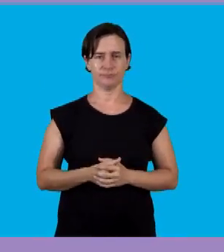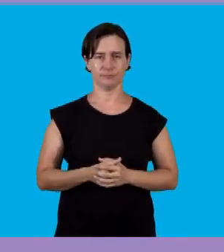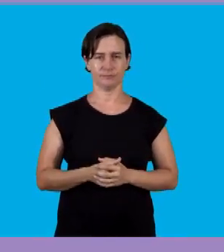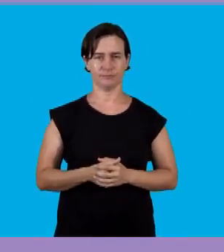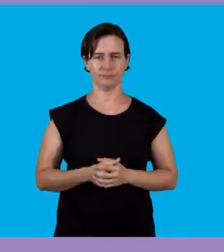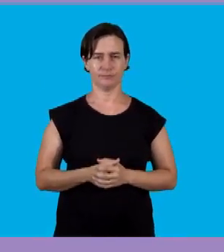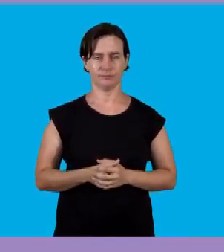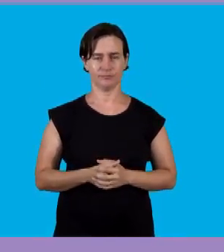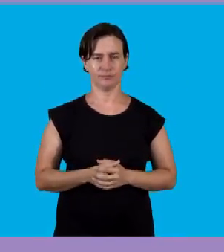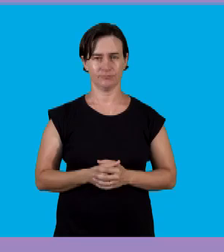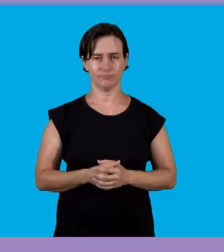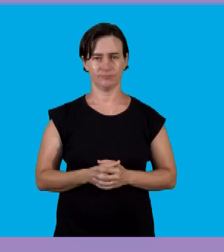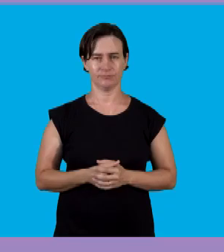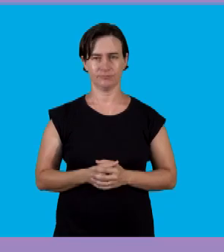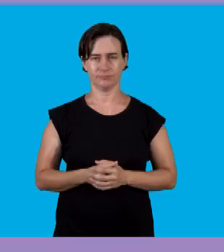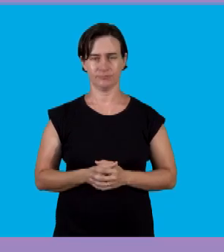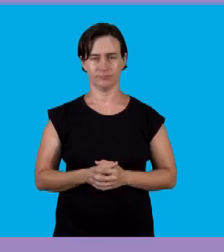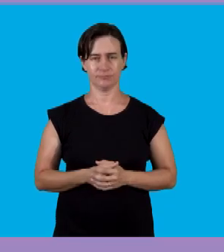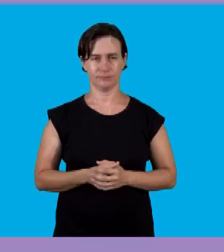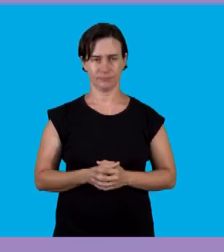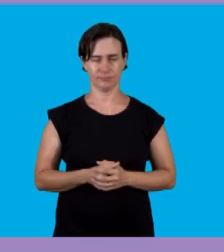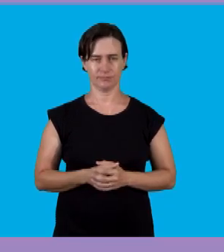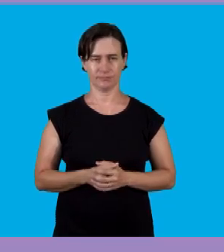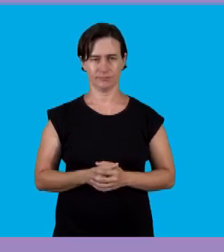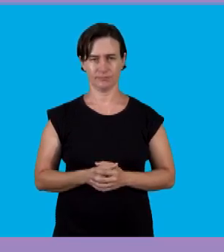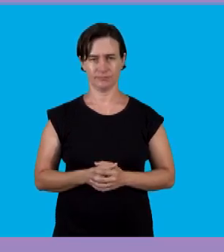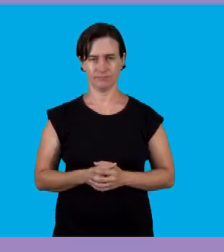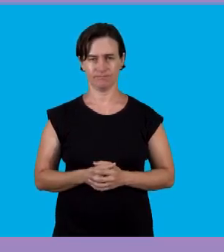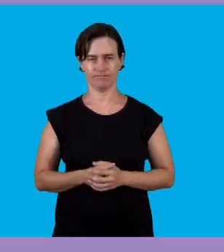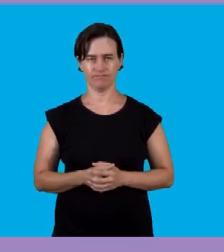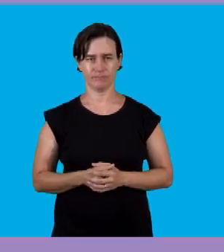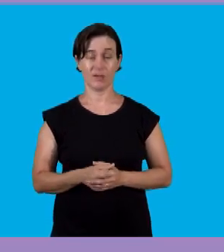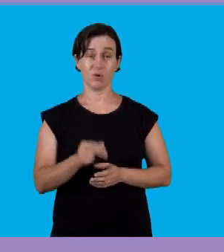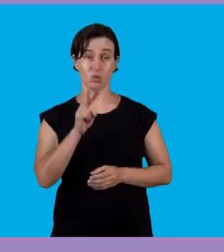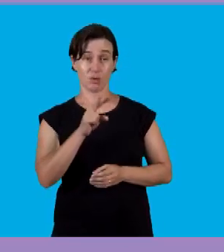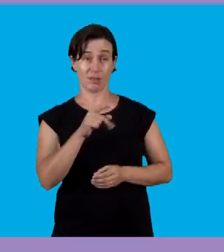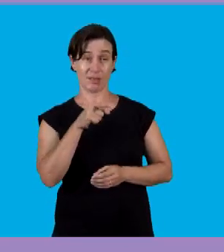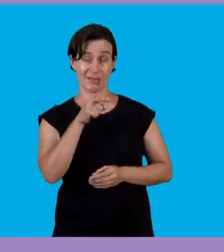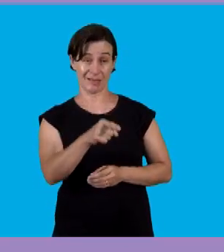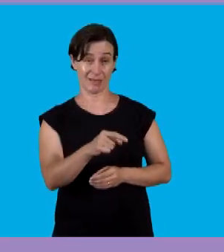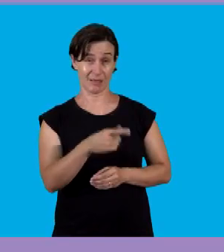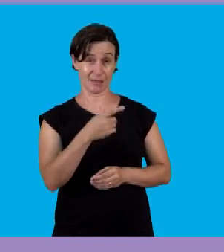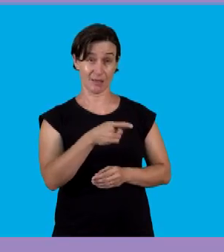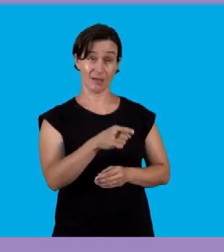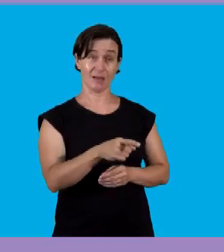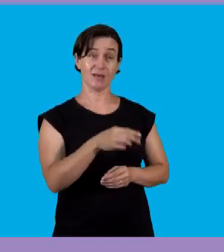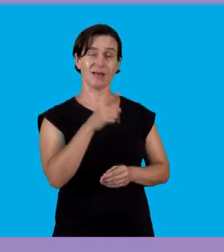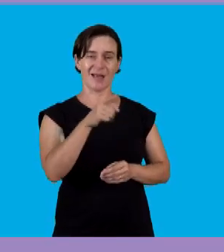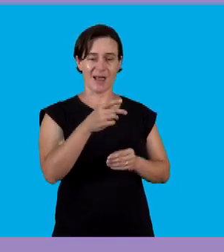values. So we have 1, 2, 3, 4, 5. And if you notice there, our input values